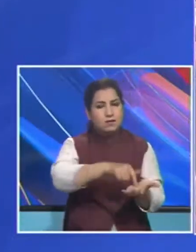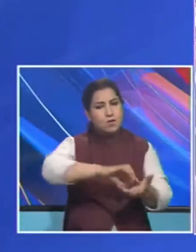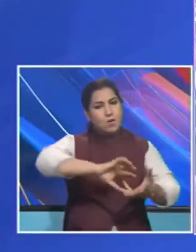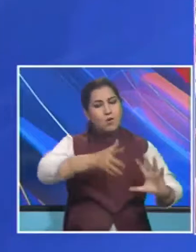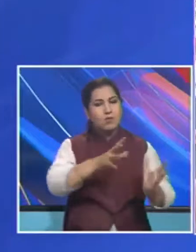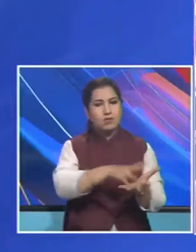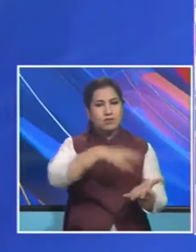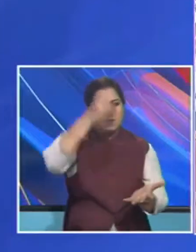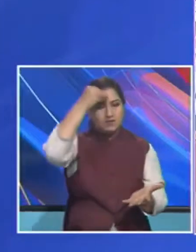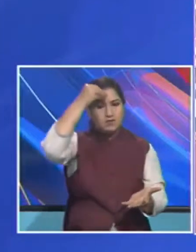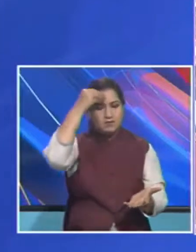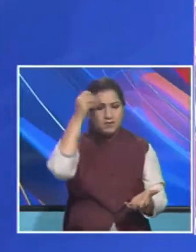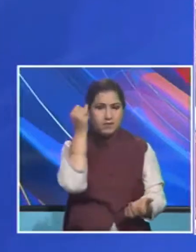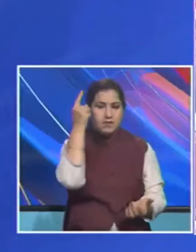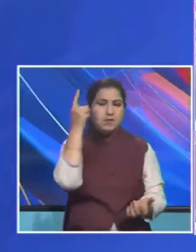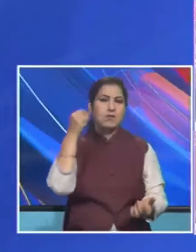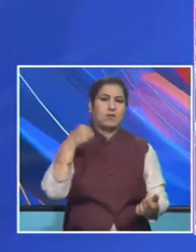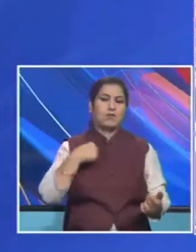it always be ready to work.